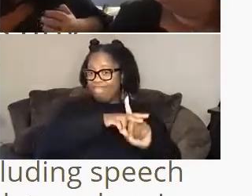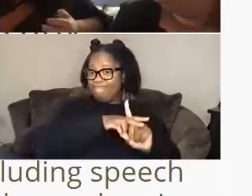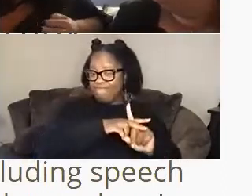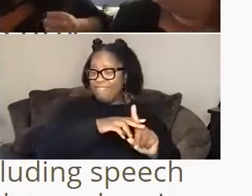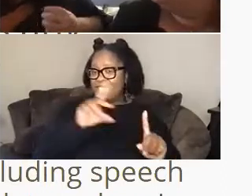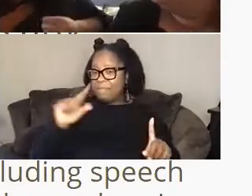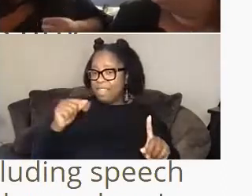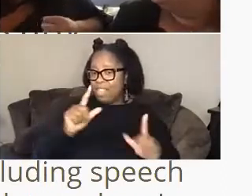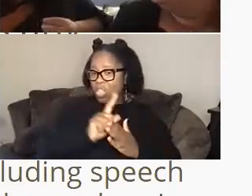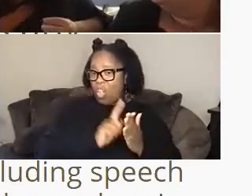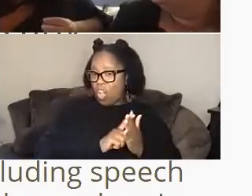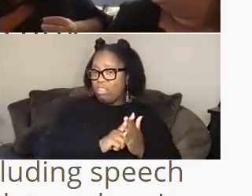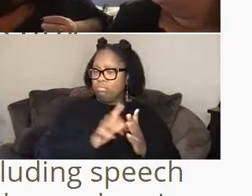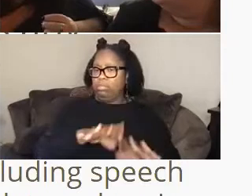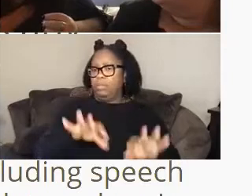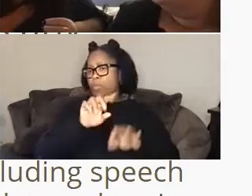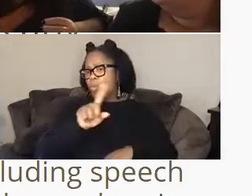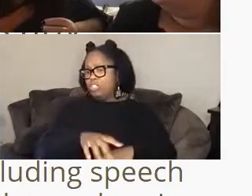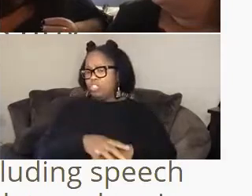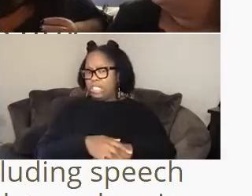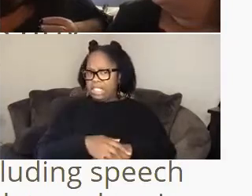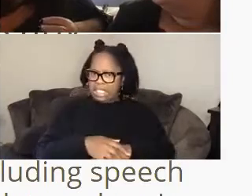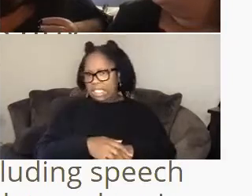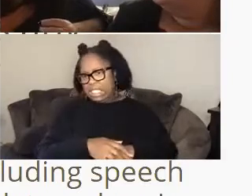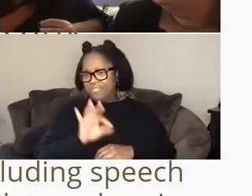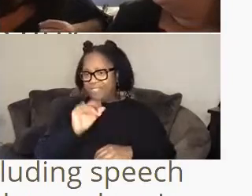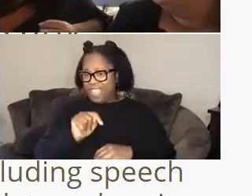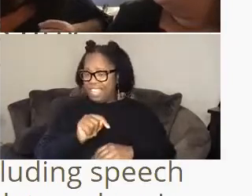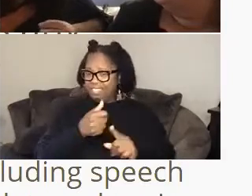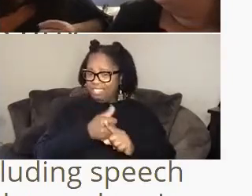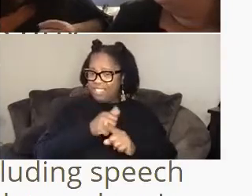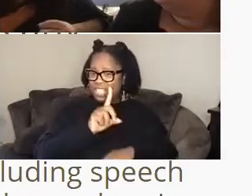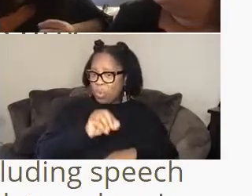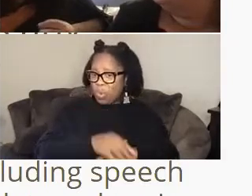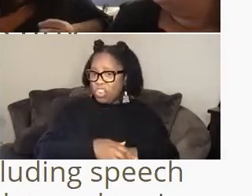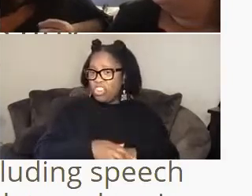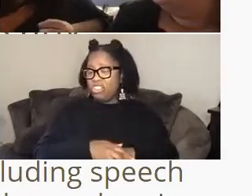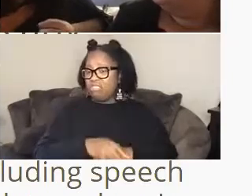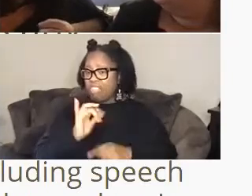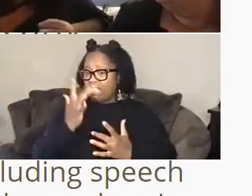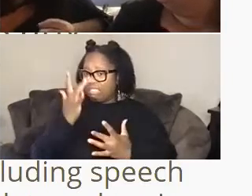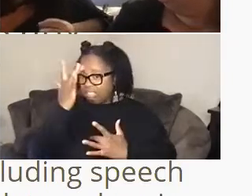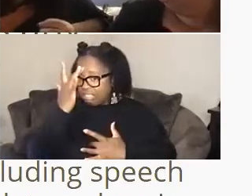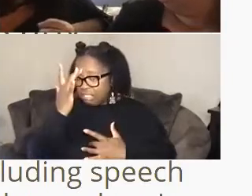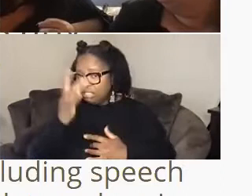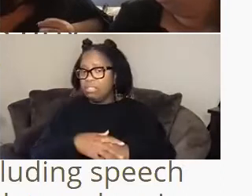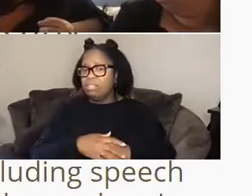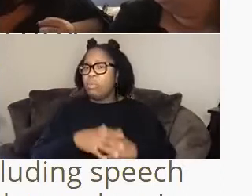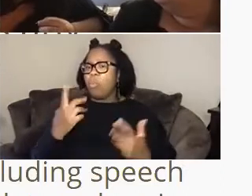how we think about those terms, how we define them, and what do we actually think about disability and what stigmas do we